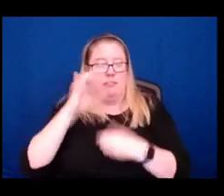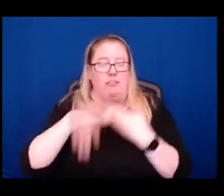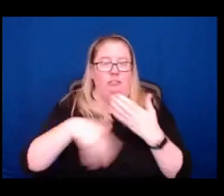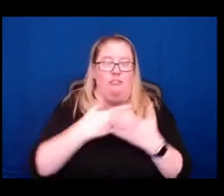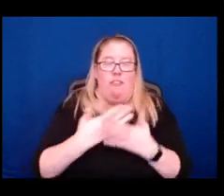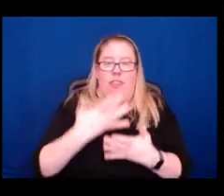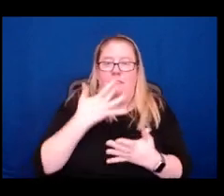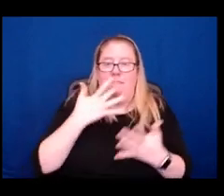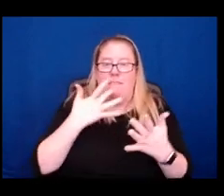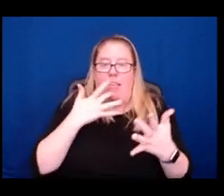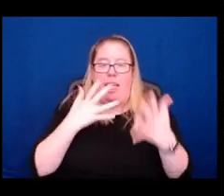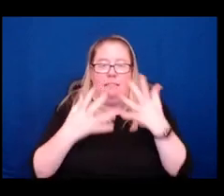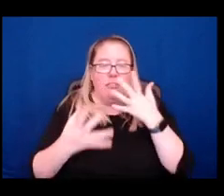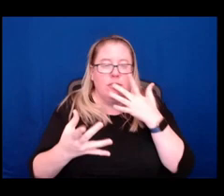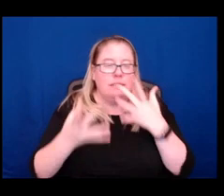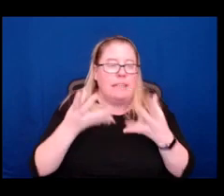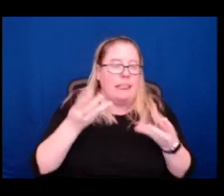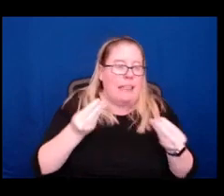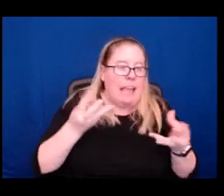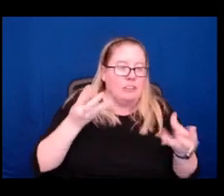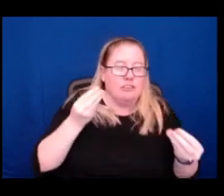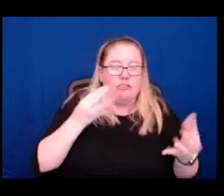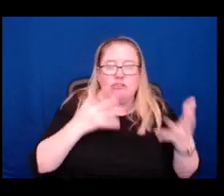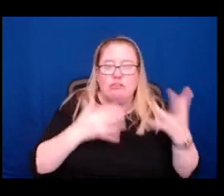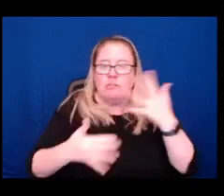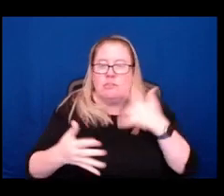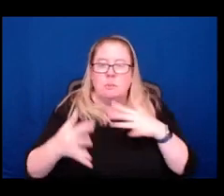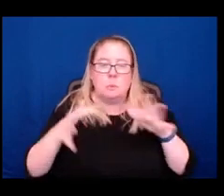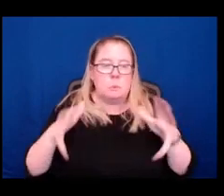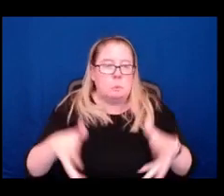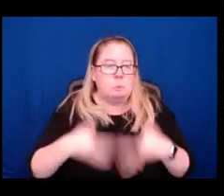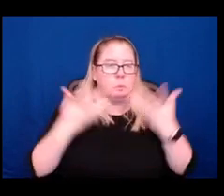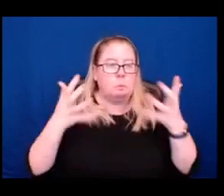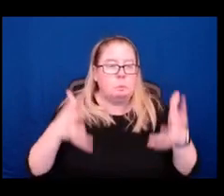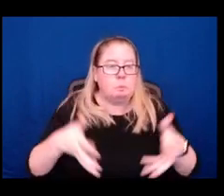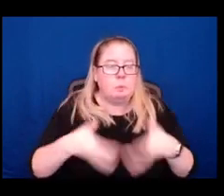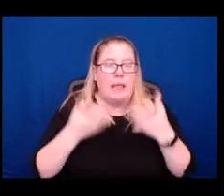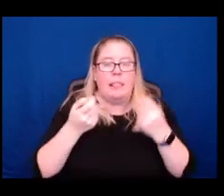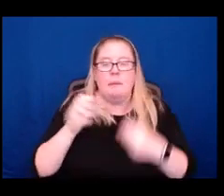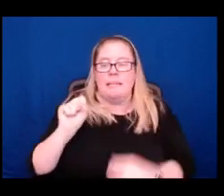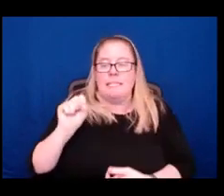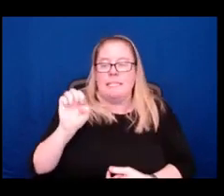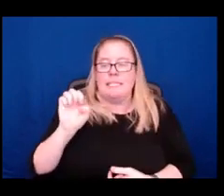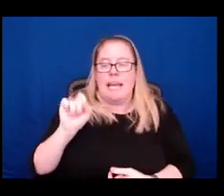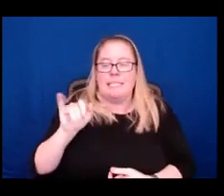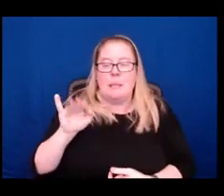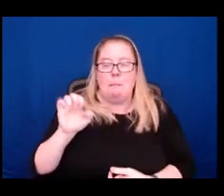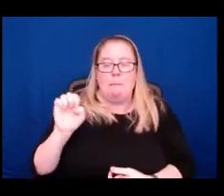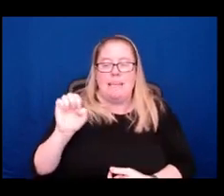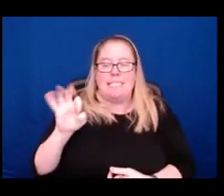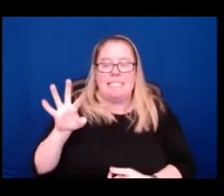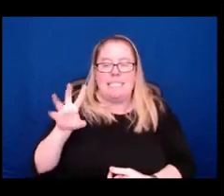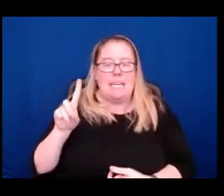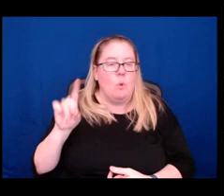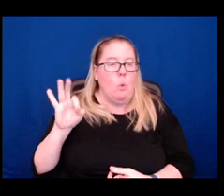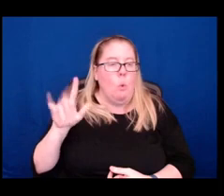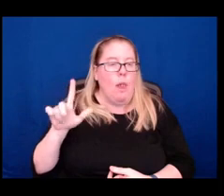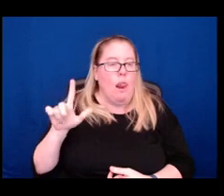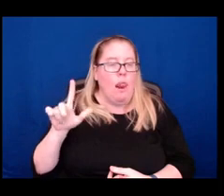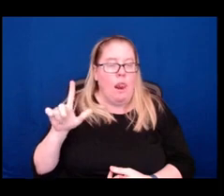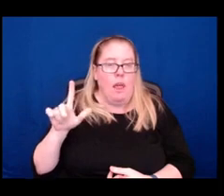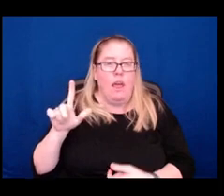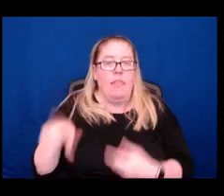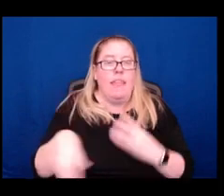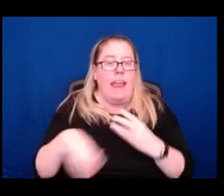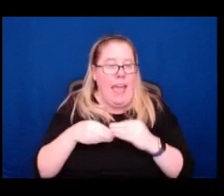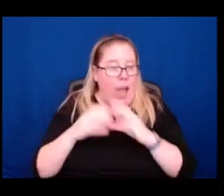textures. We're gonna toss this up with a little bit of sesame seed oil. I'm gonna add in a little bit of coconut aminos.